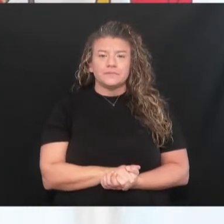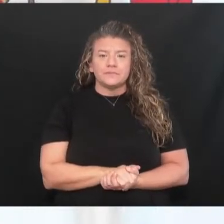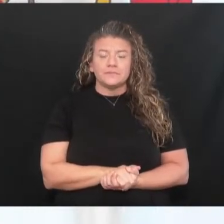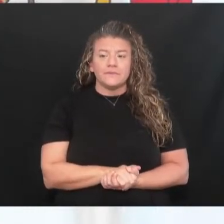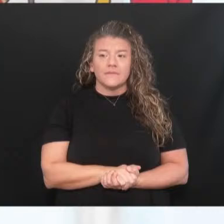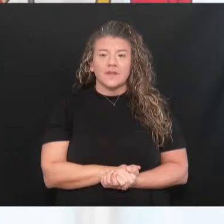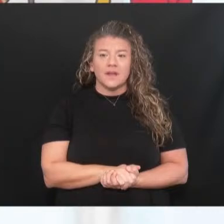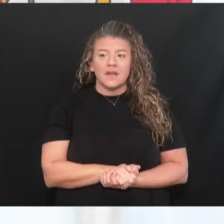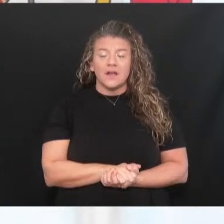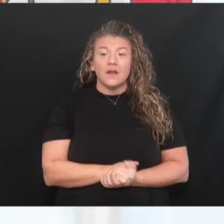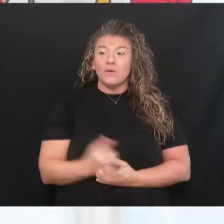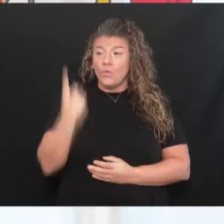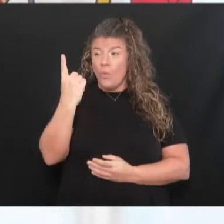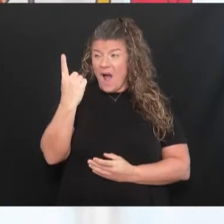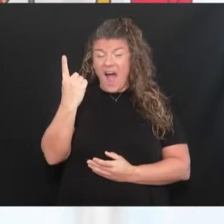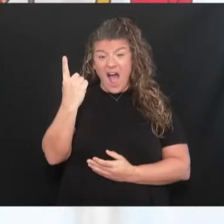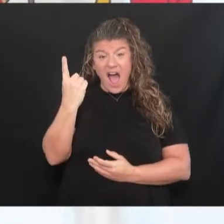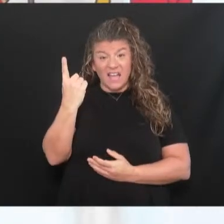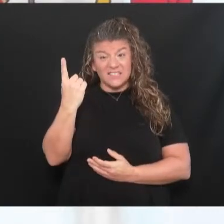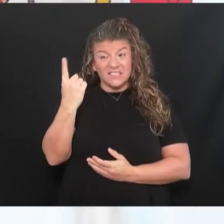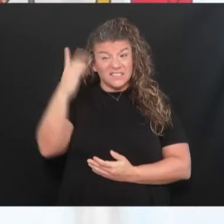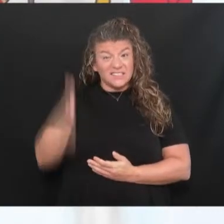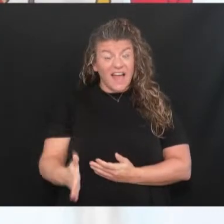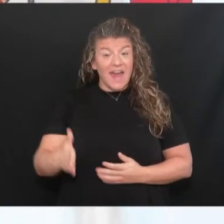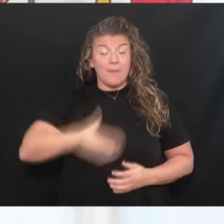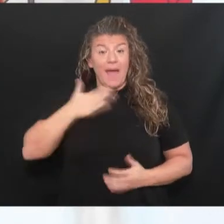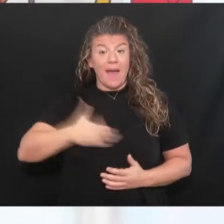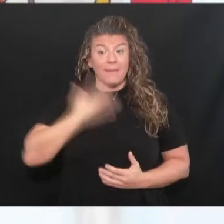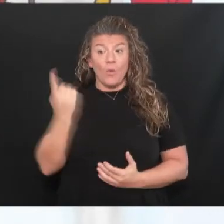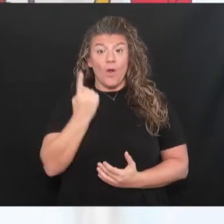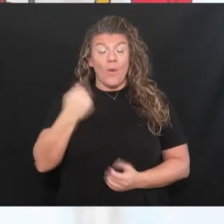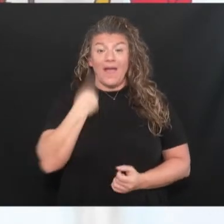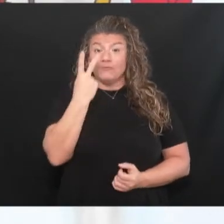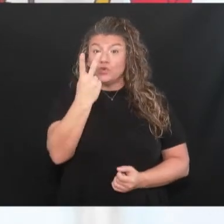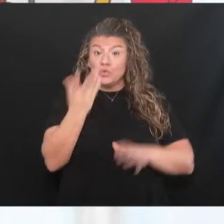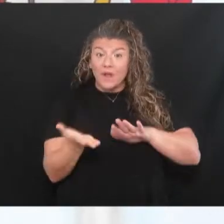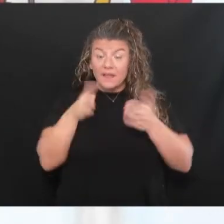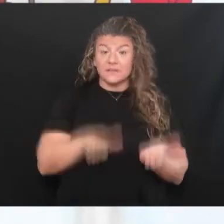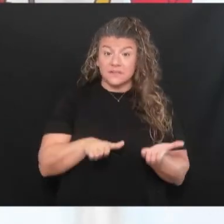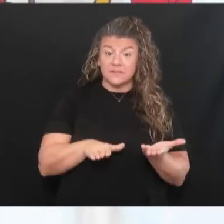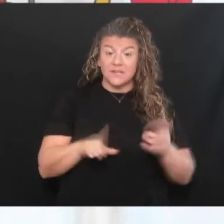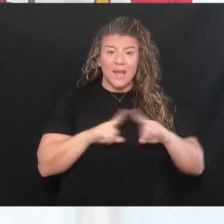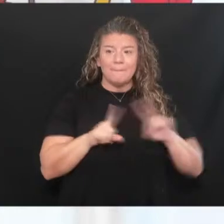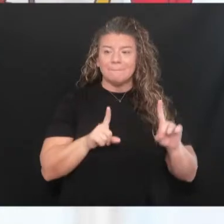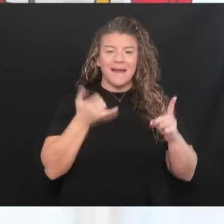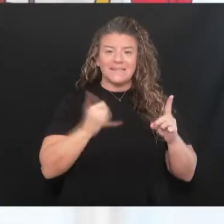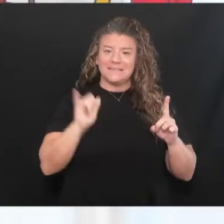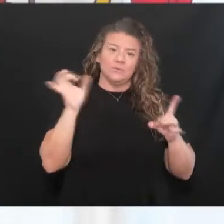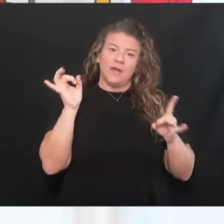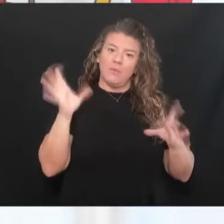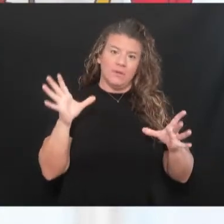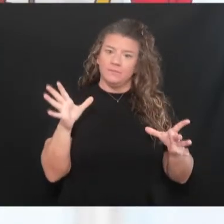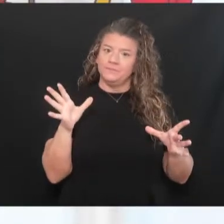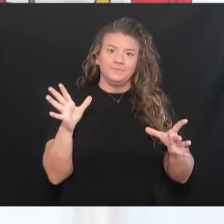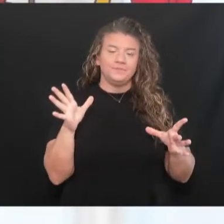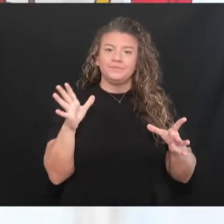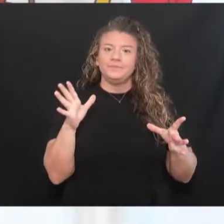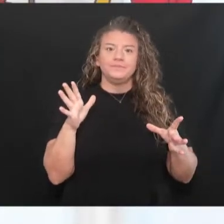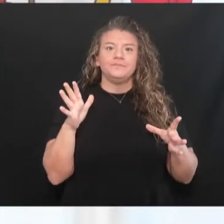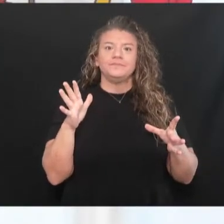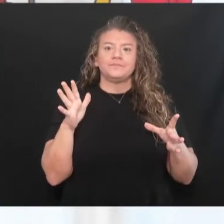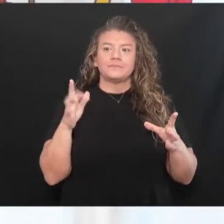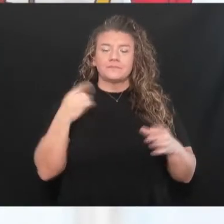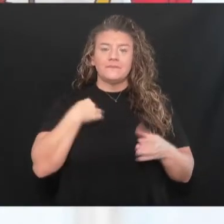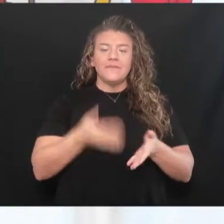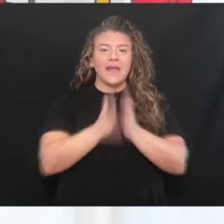on one hand, I'm happy that we only have 2 deaths, but it's still terrible. And